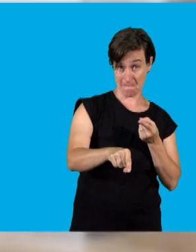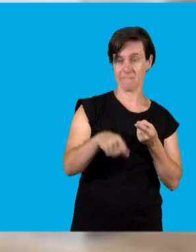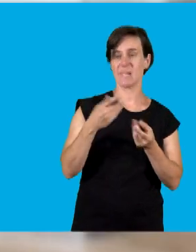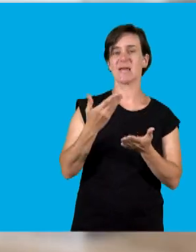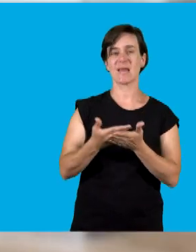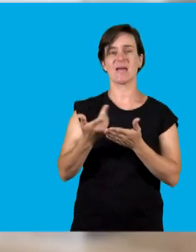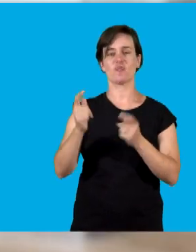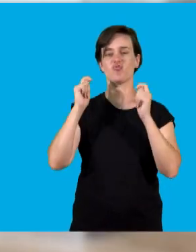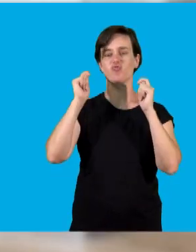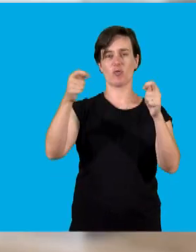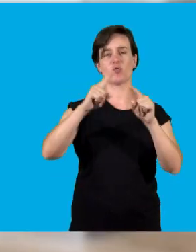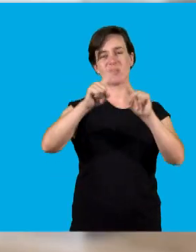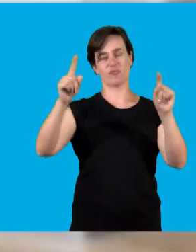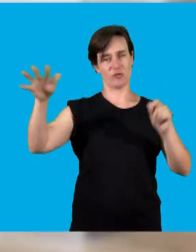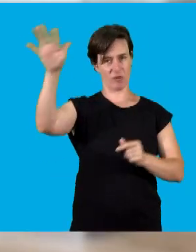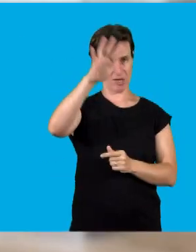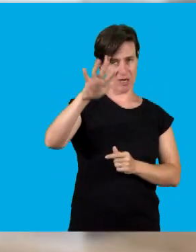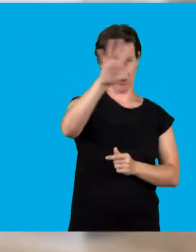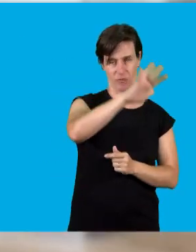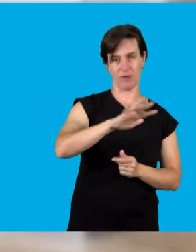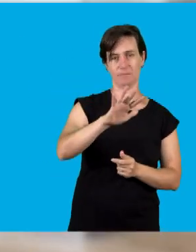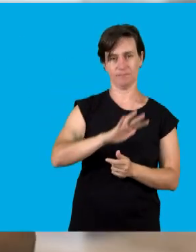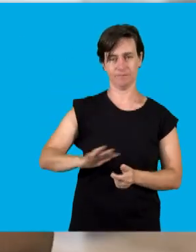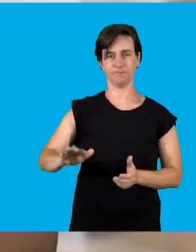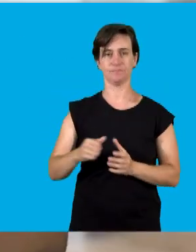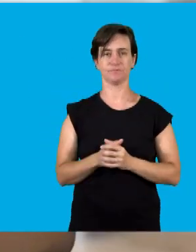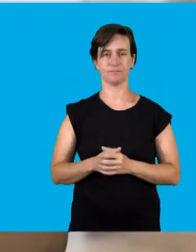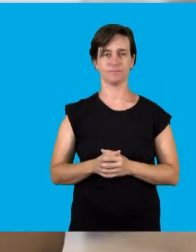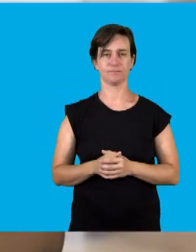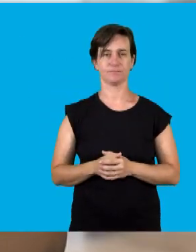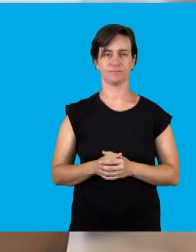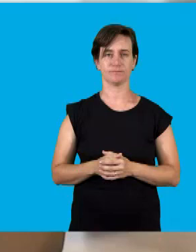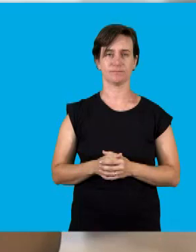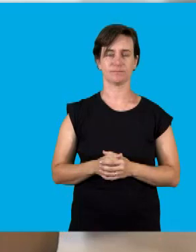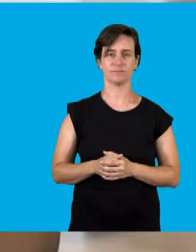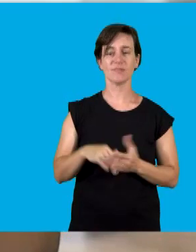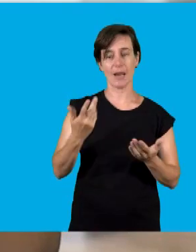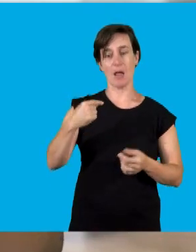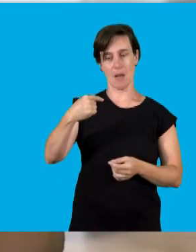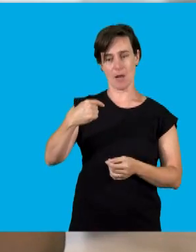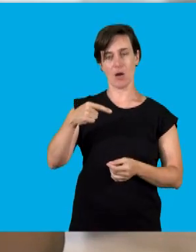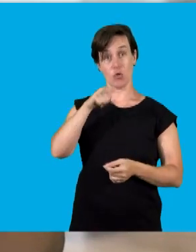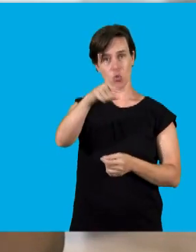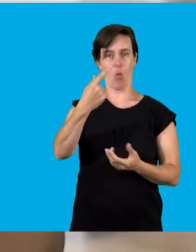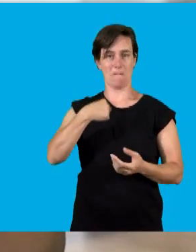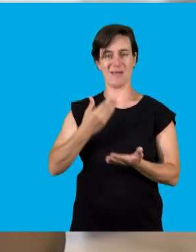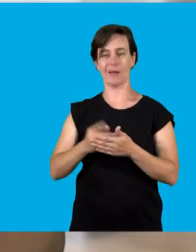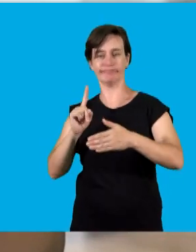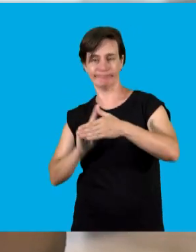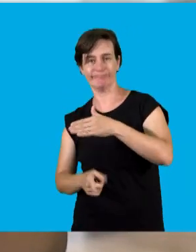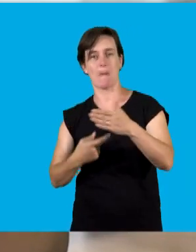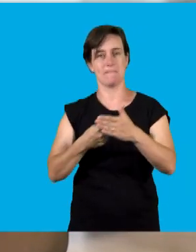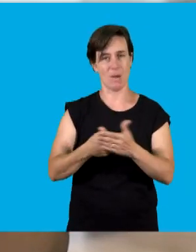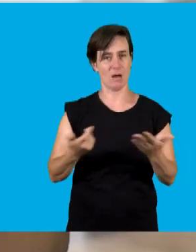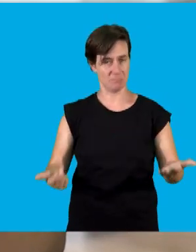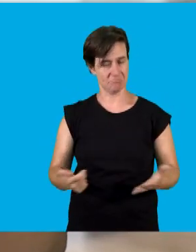sector and distributed, transported for distribution in different points of sales, whereby me and you can be able to